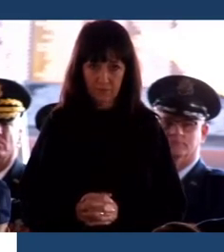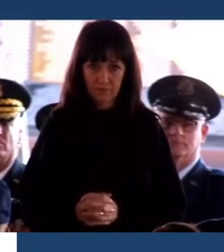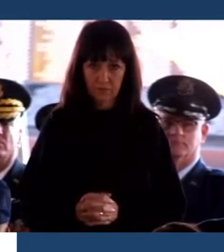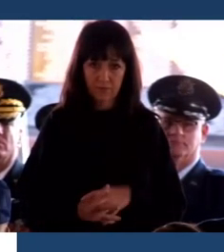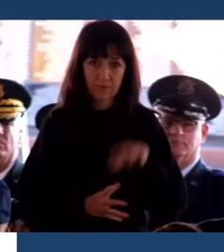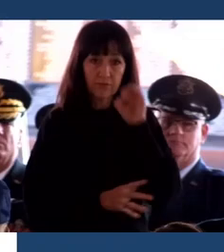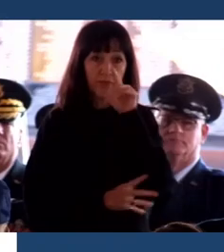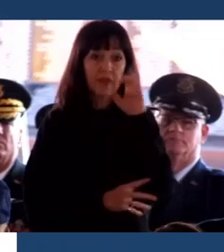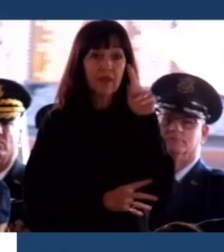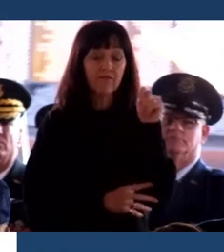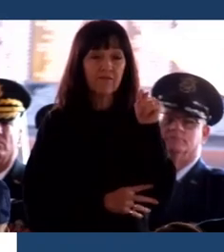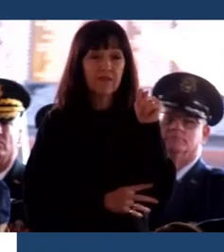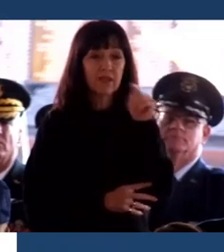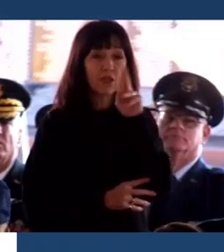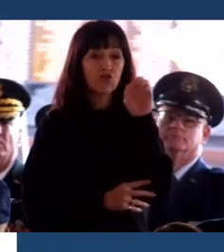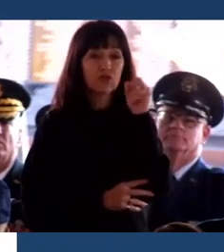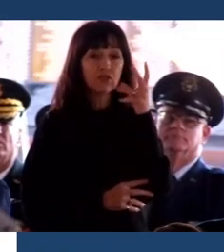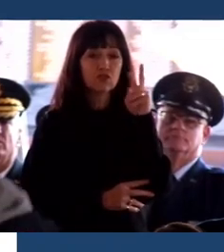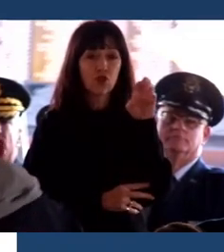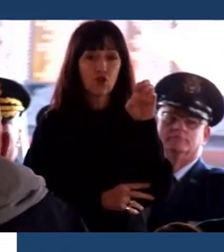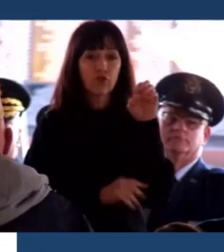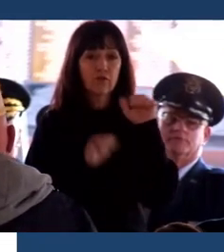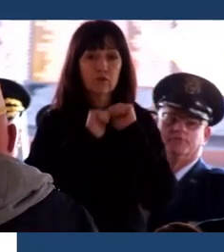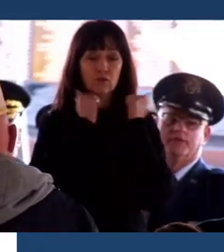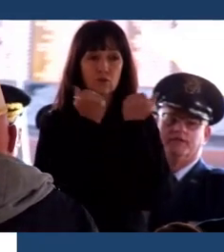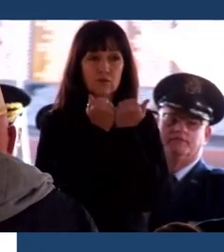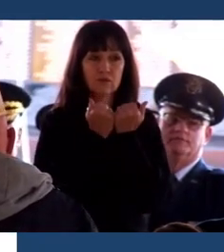Fleet Reserve Association.